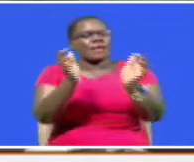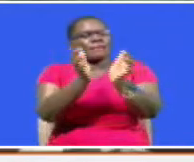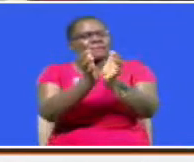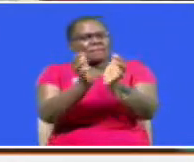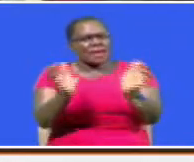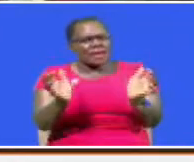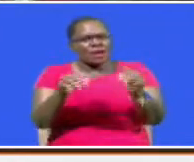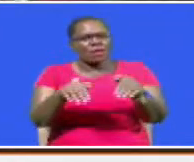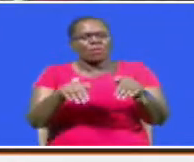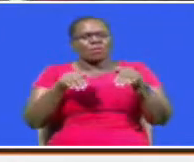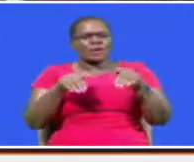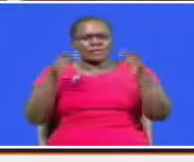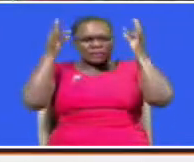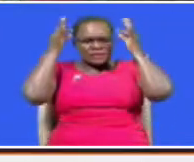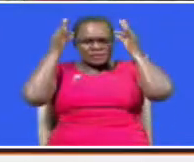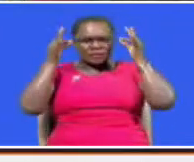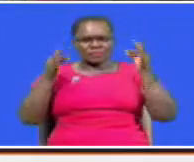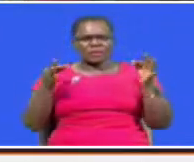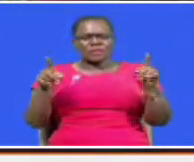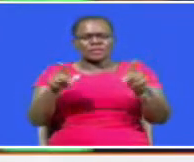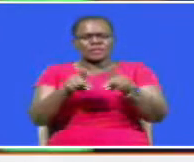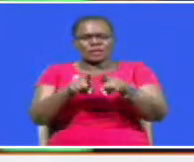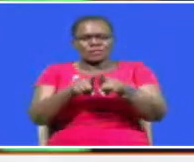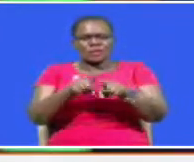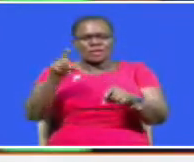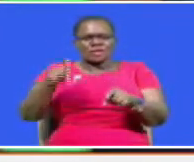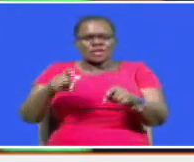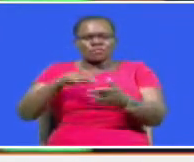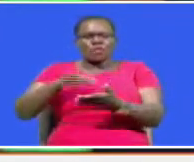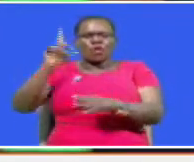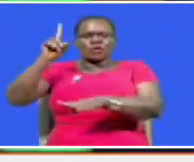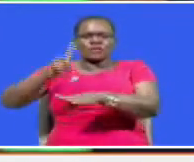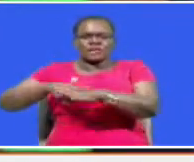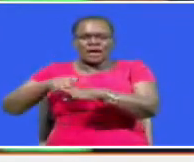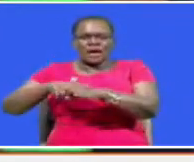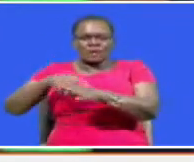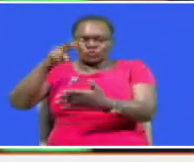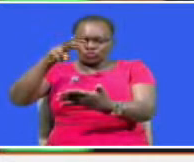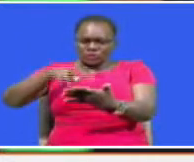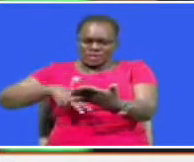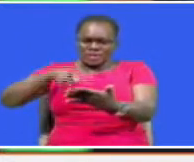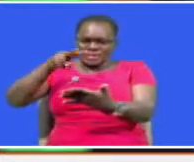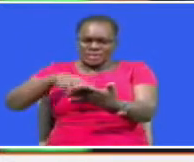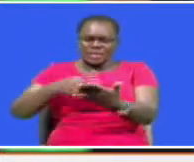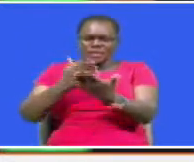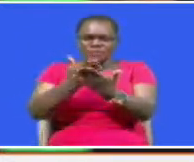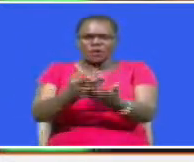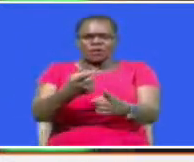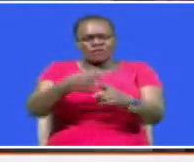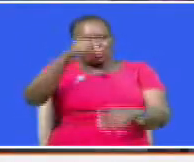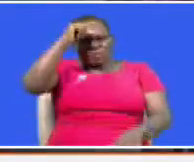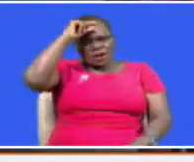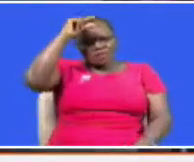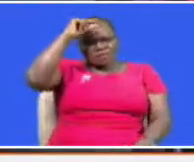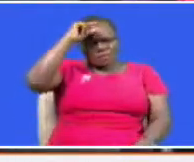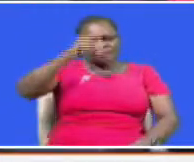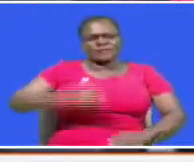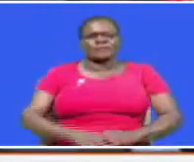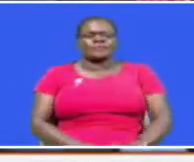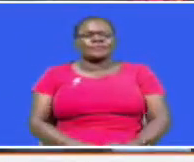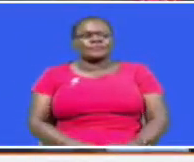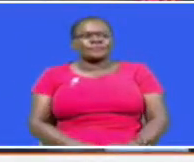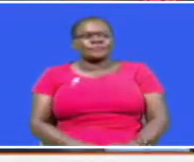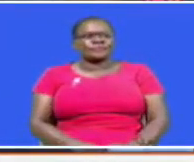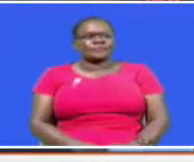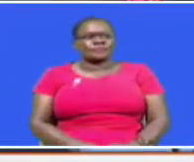bail pending determination, as they also need more time to go through submissions by the state. Its ruling and